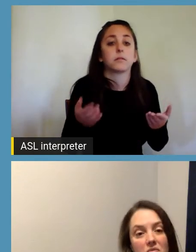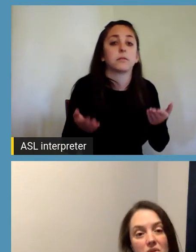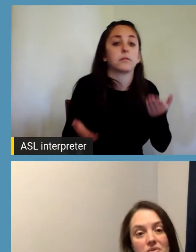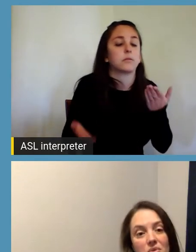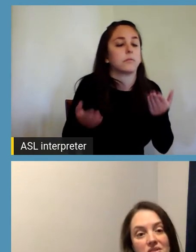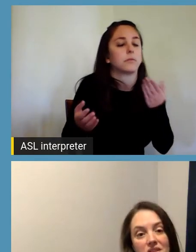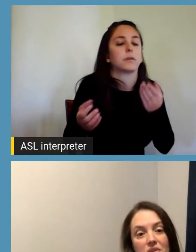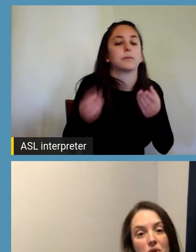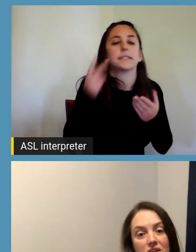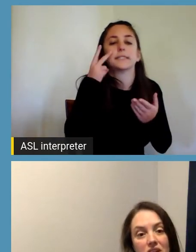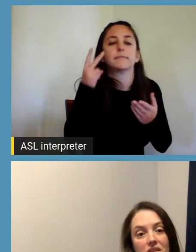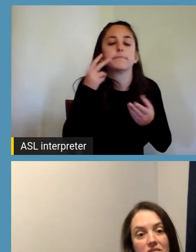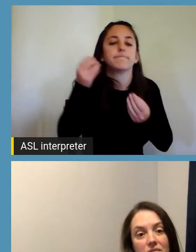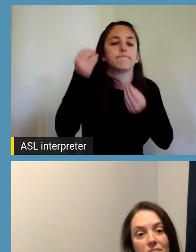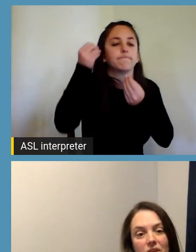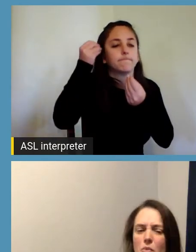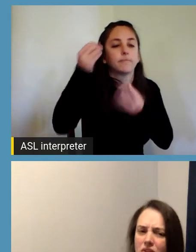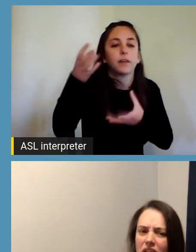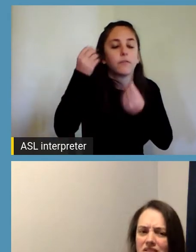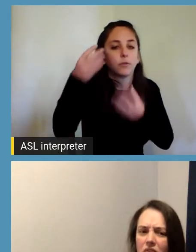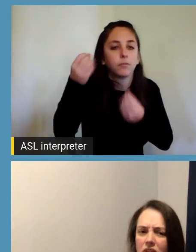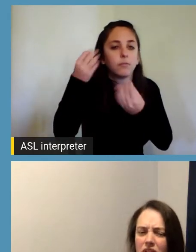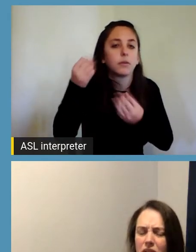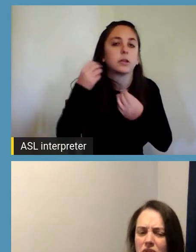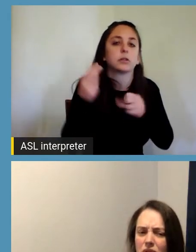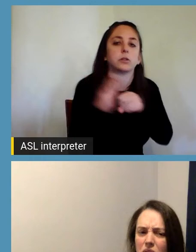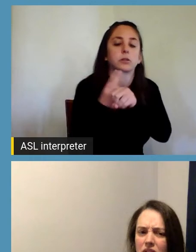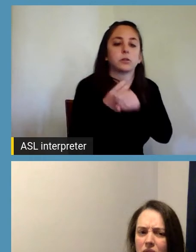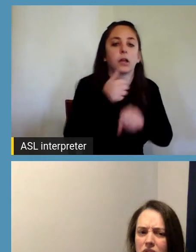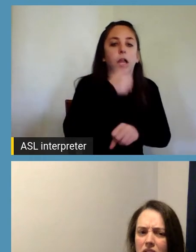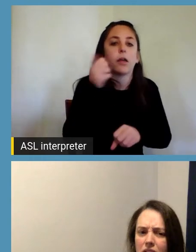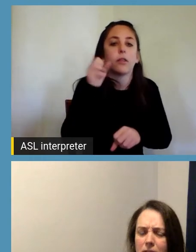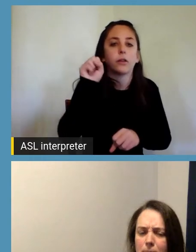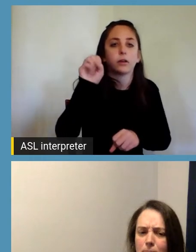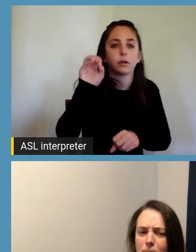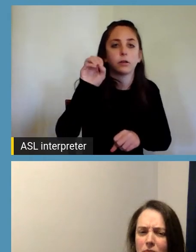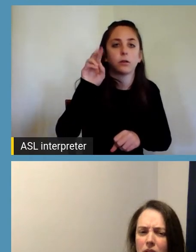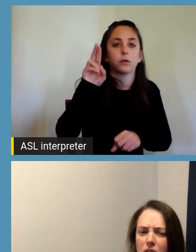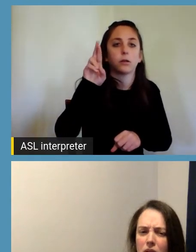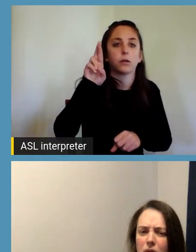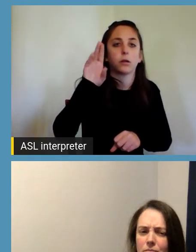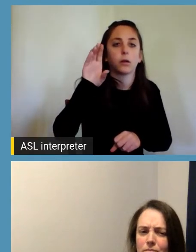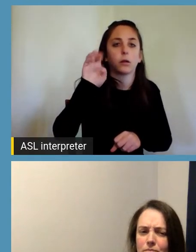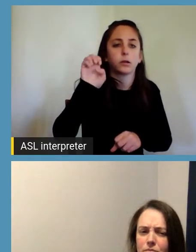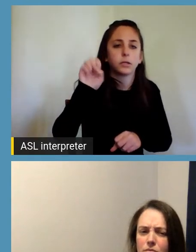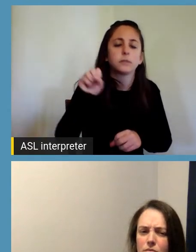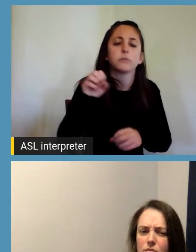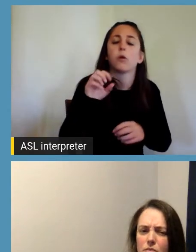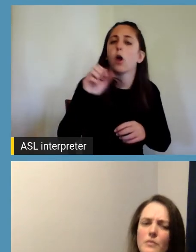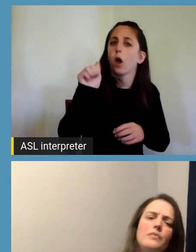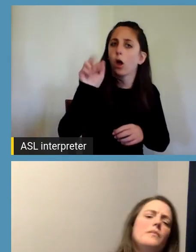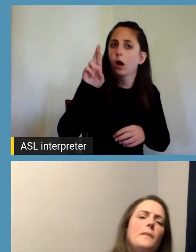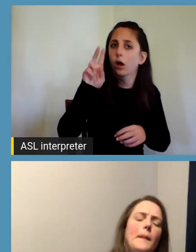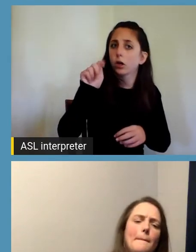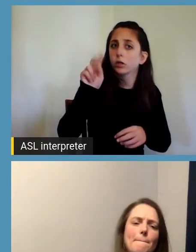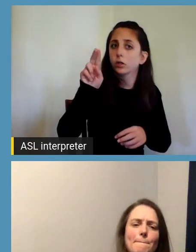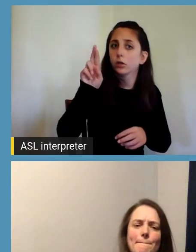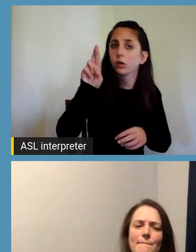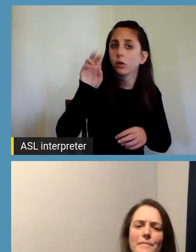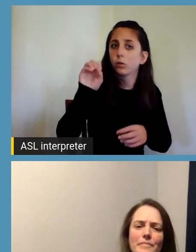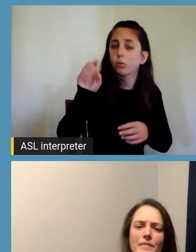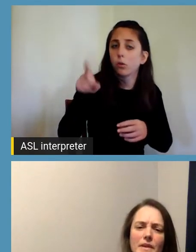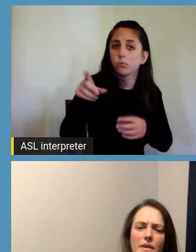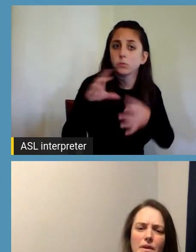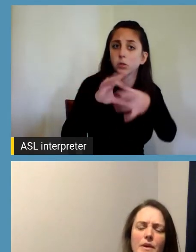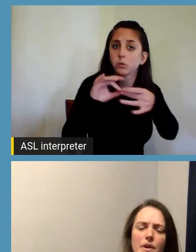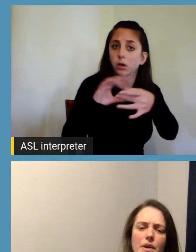information that we get from other sources that are quantitative. I hope that that's helpful. I don't know, Arturo, do you have another take on it? No, but I have a tip for